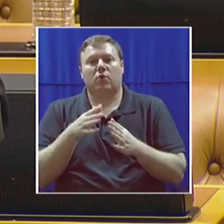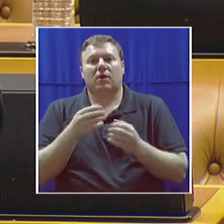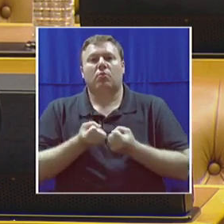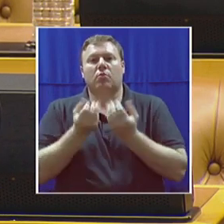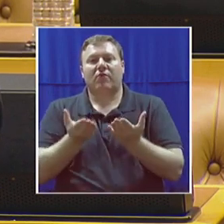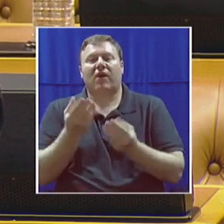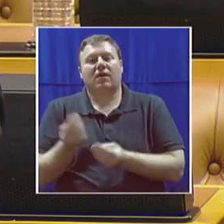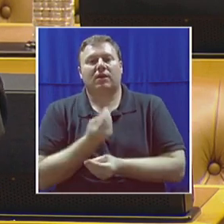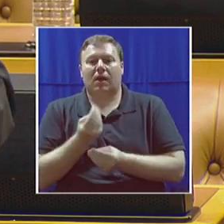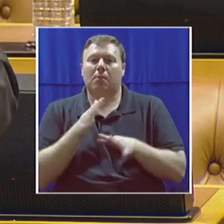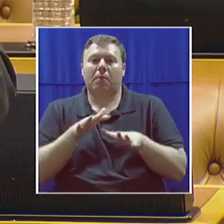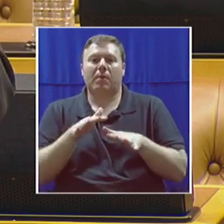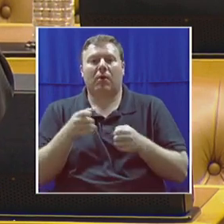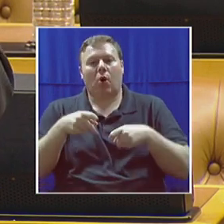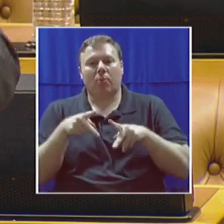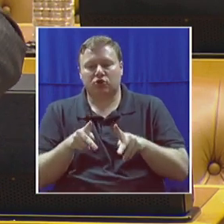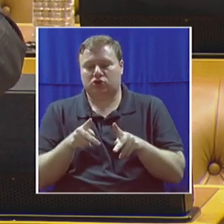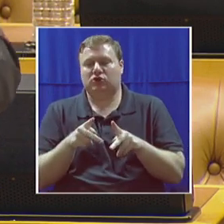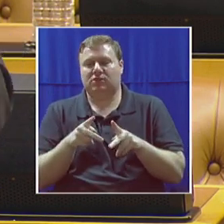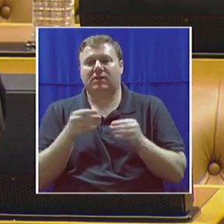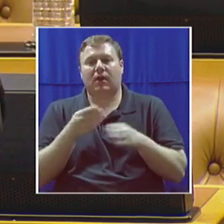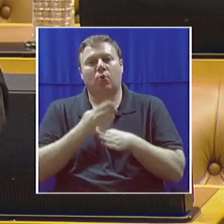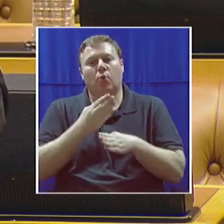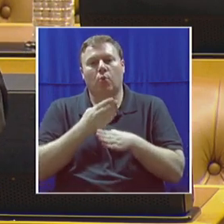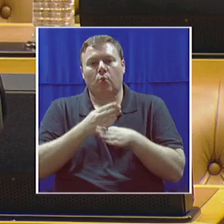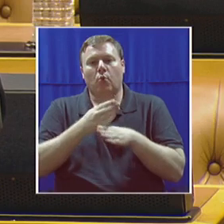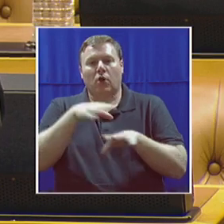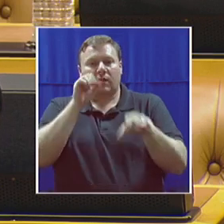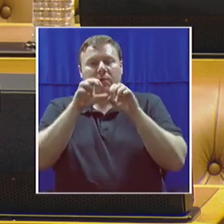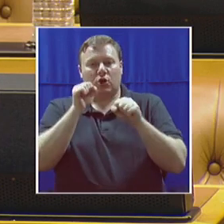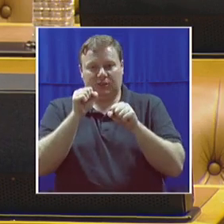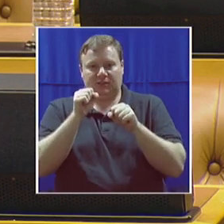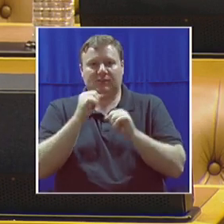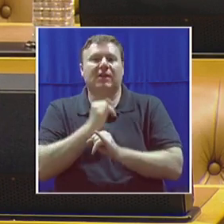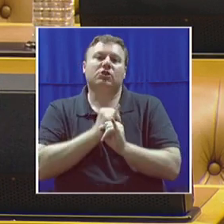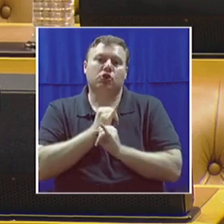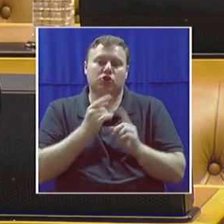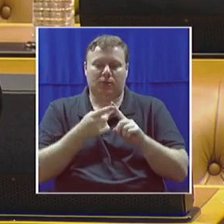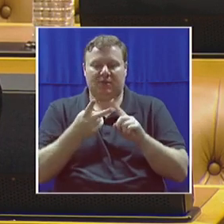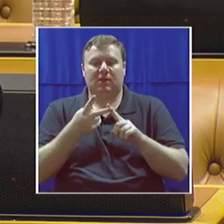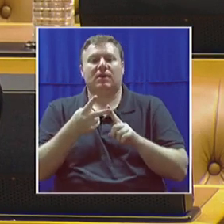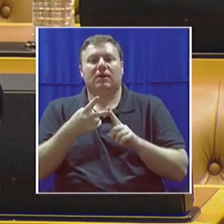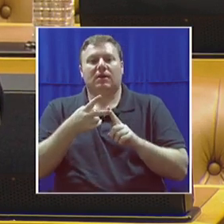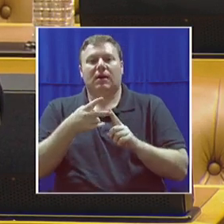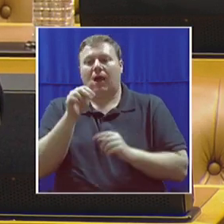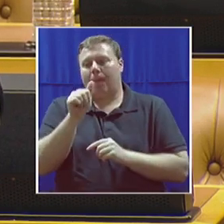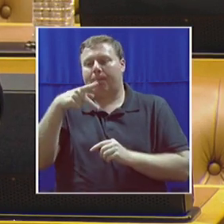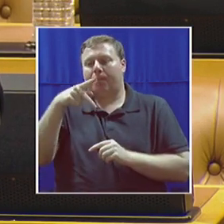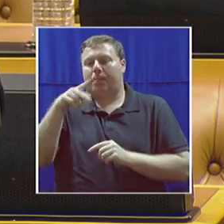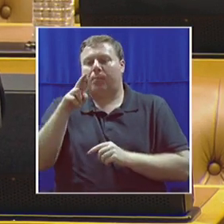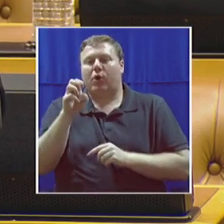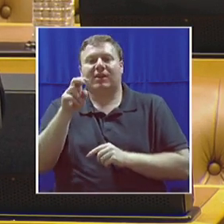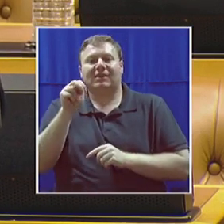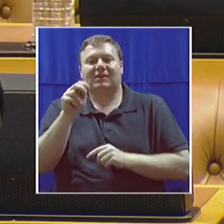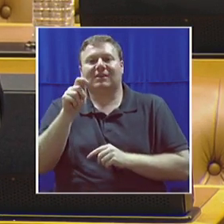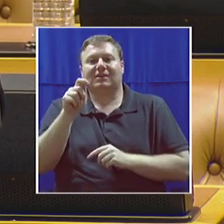people with the work experience through learnerships apprenticeships and internships and increasing a number of